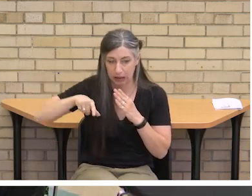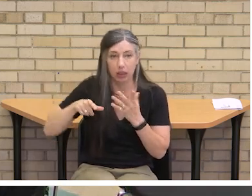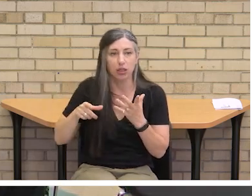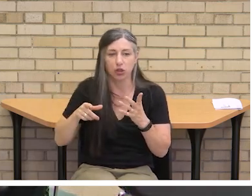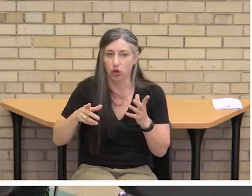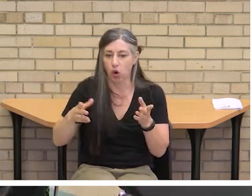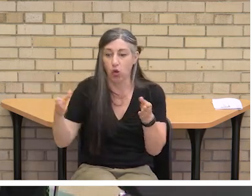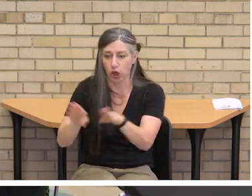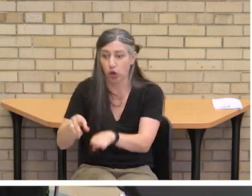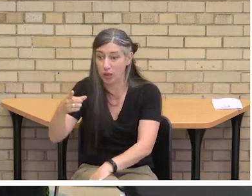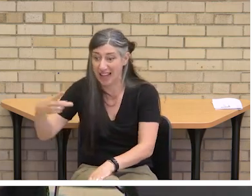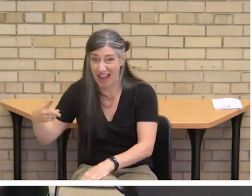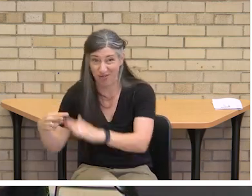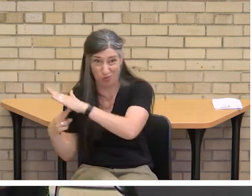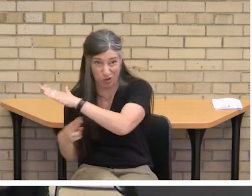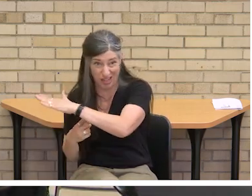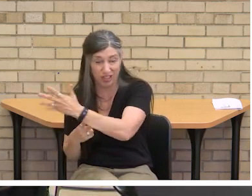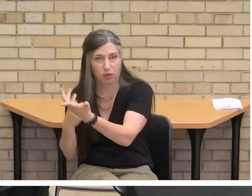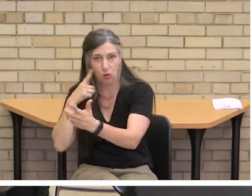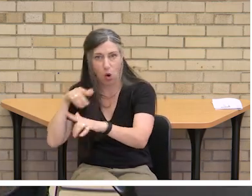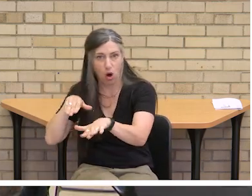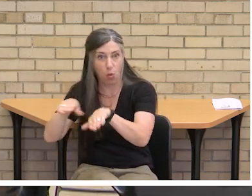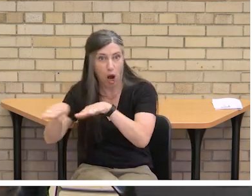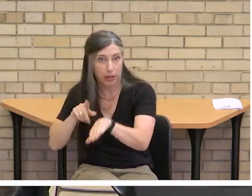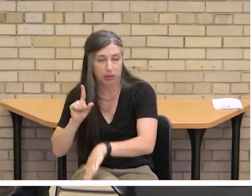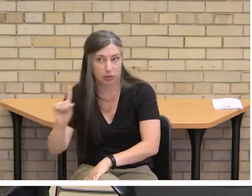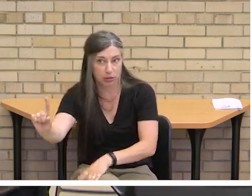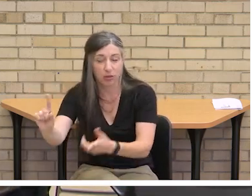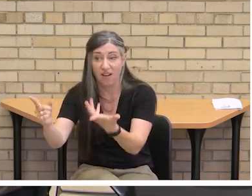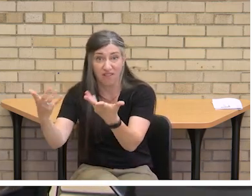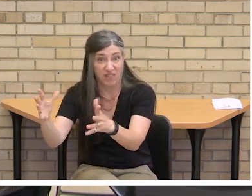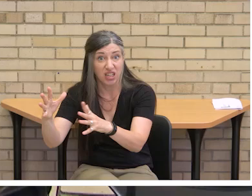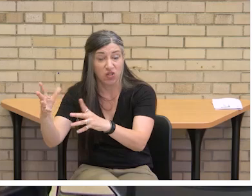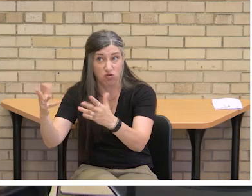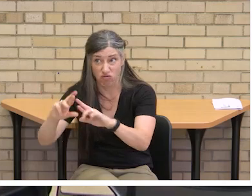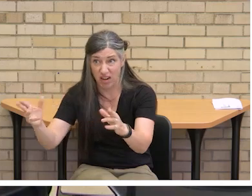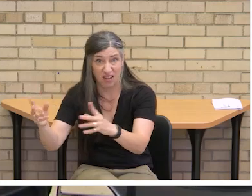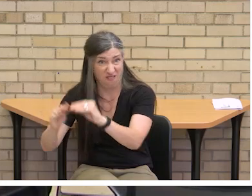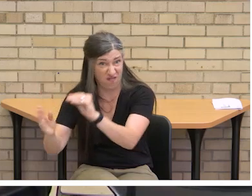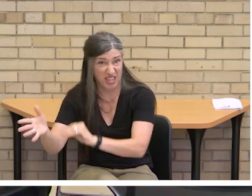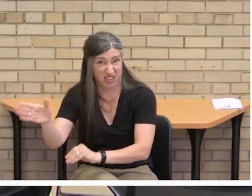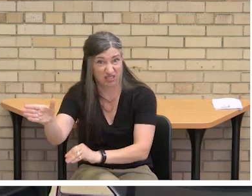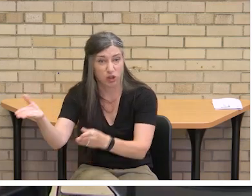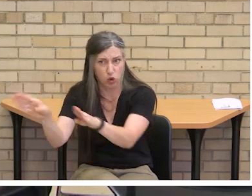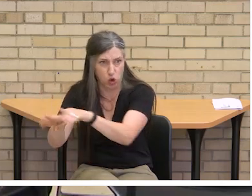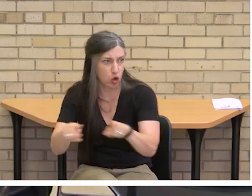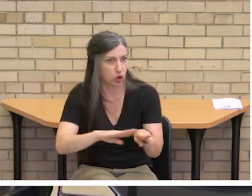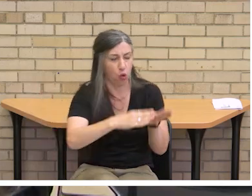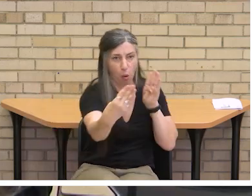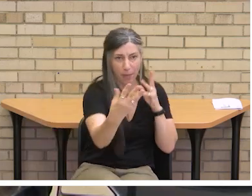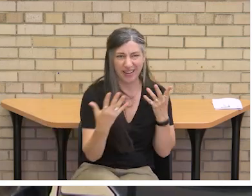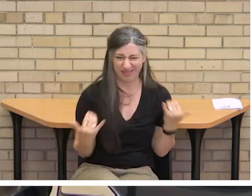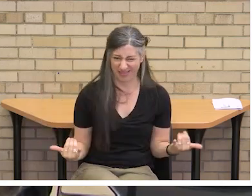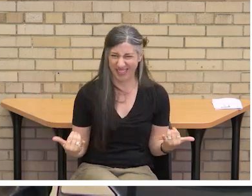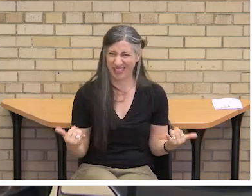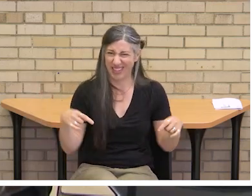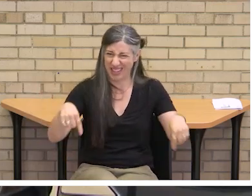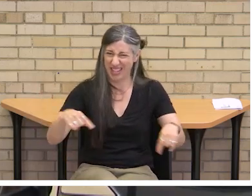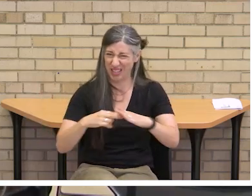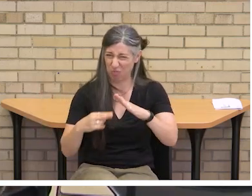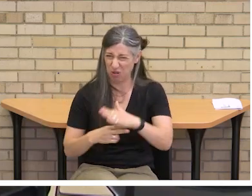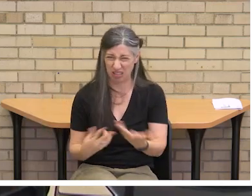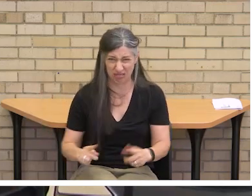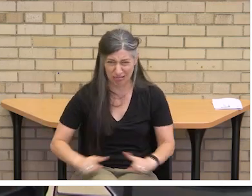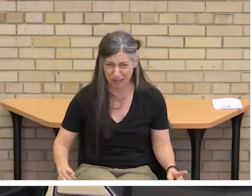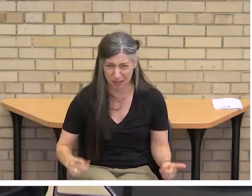project and the other side for the other half of the project. I don't see anything peculiar to this bridge that